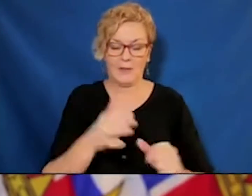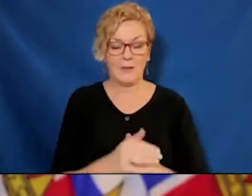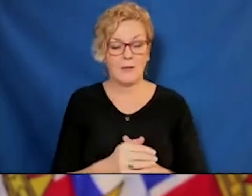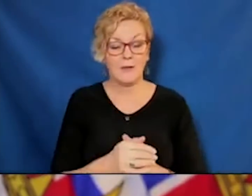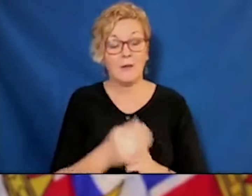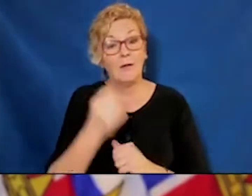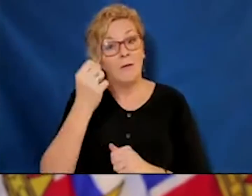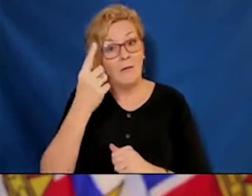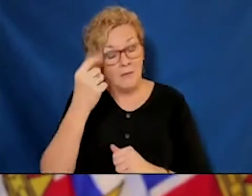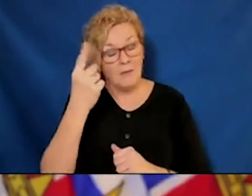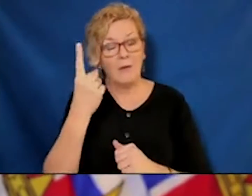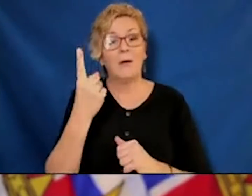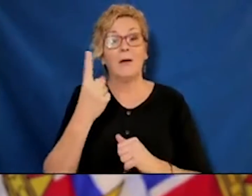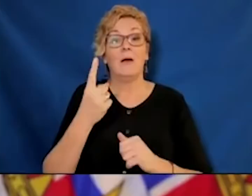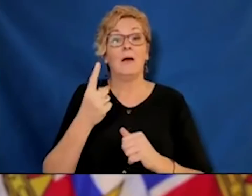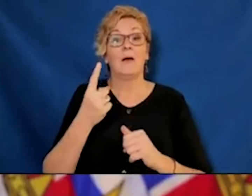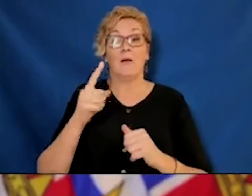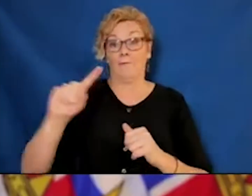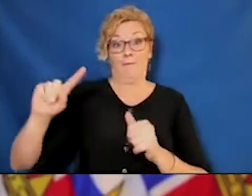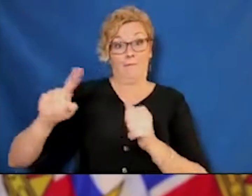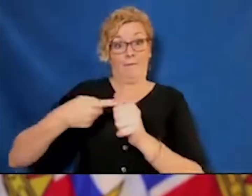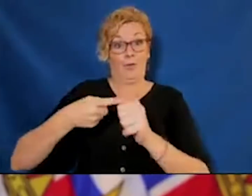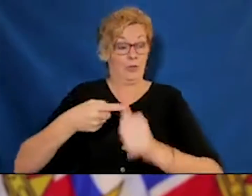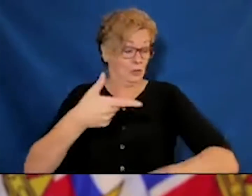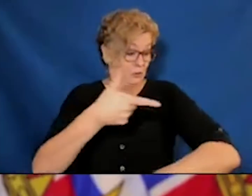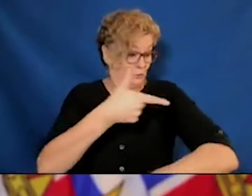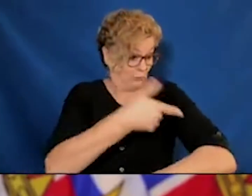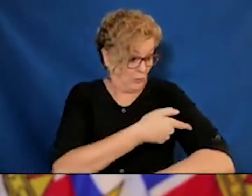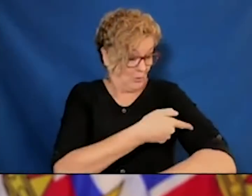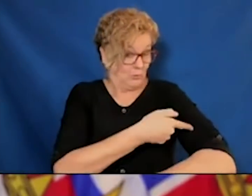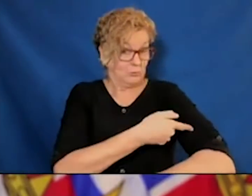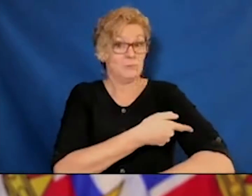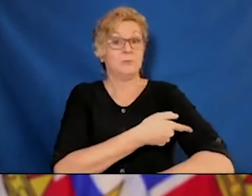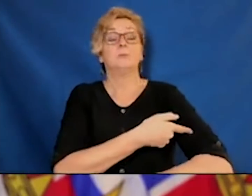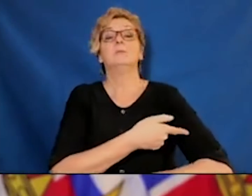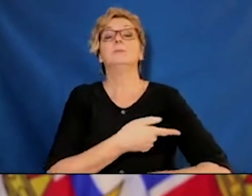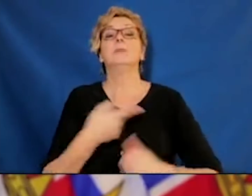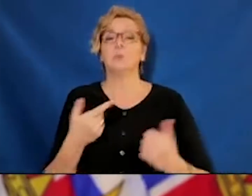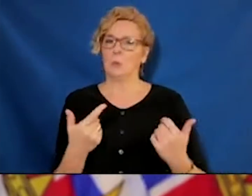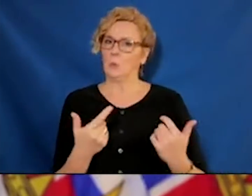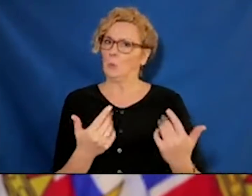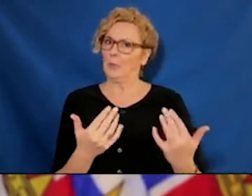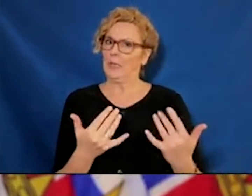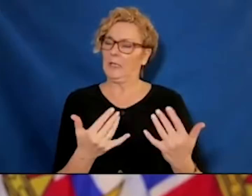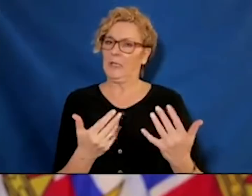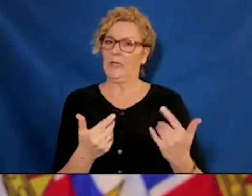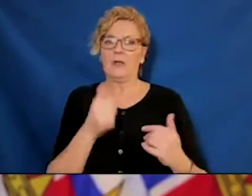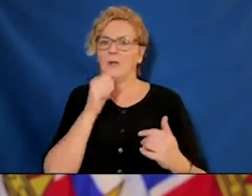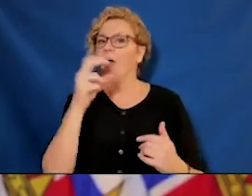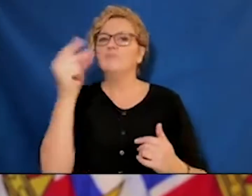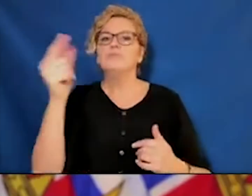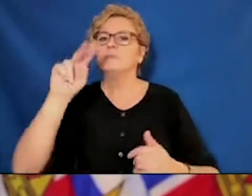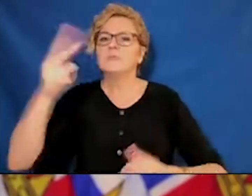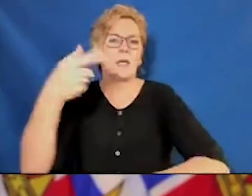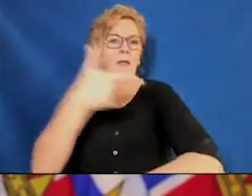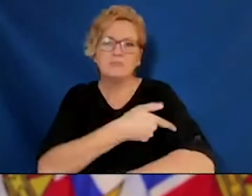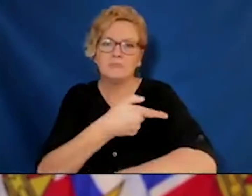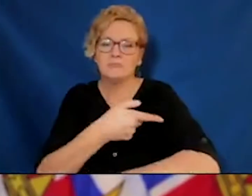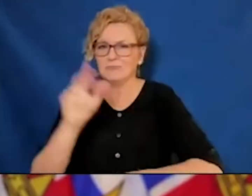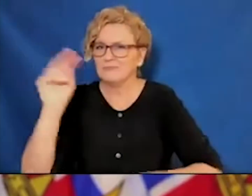the antigens, the antibodies that attack the proteins on the surface of the virus, but also for the